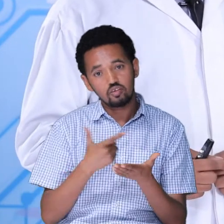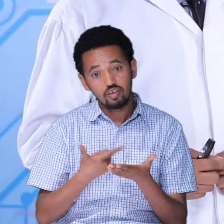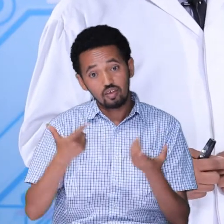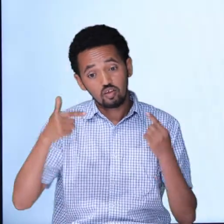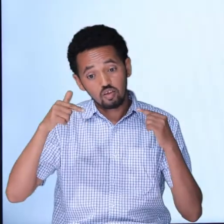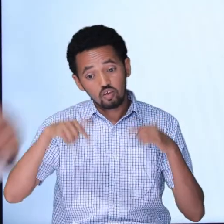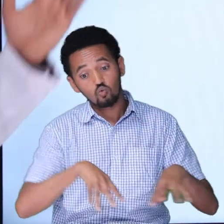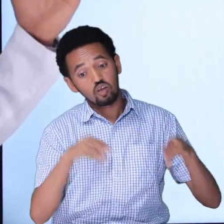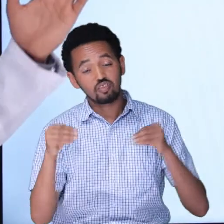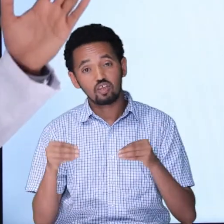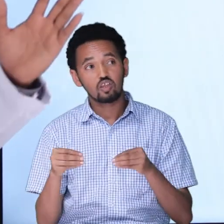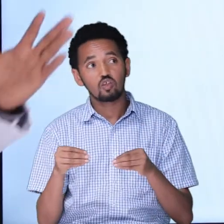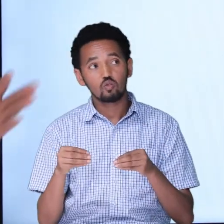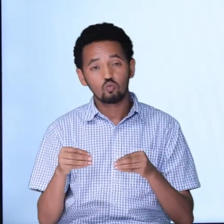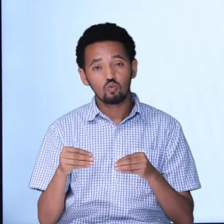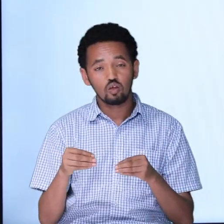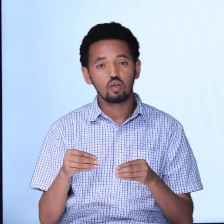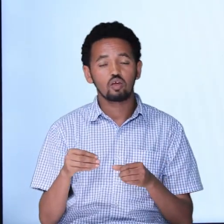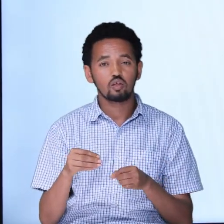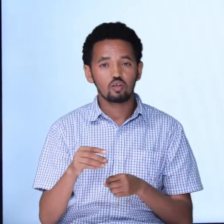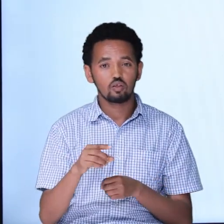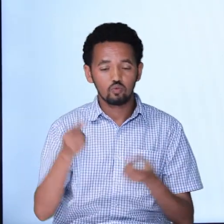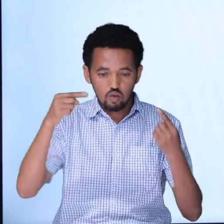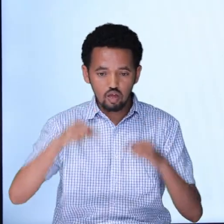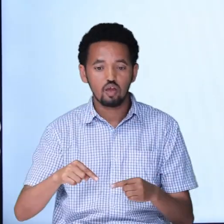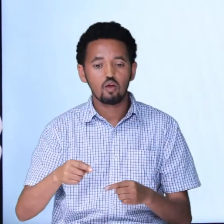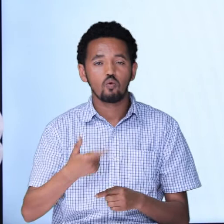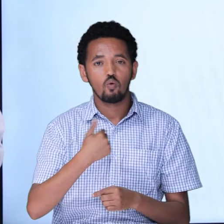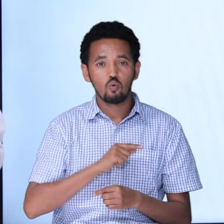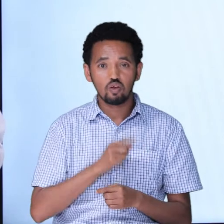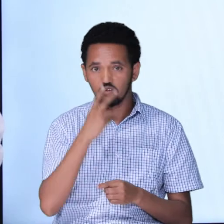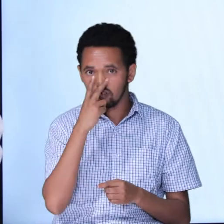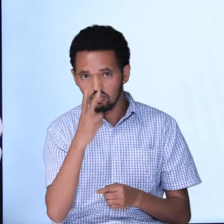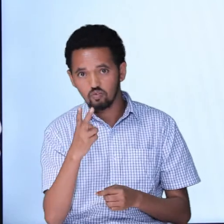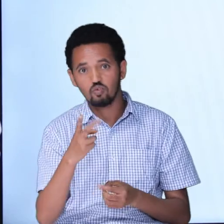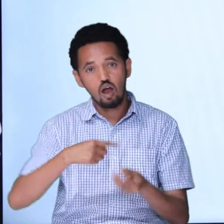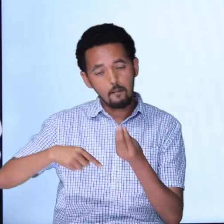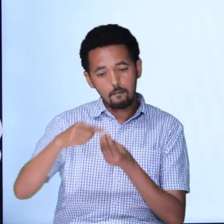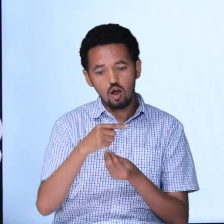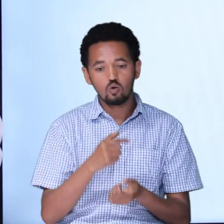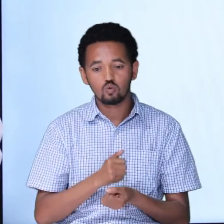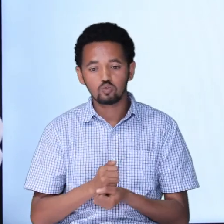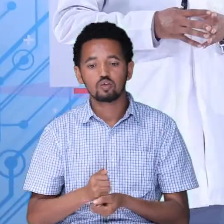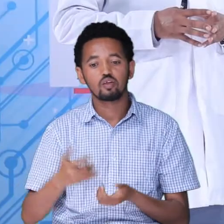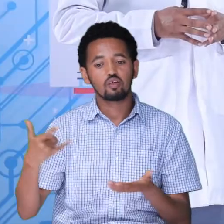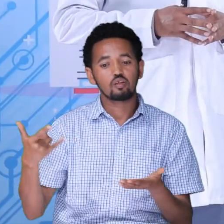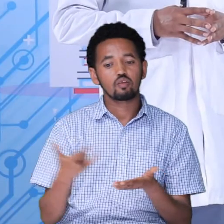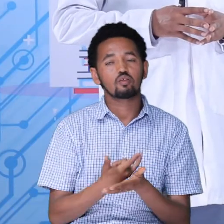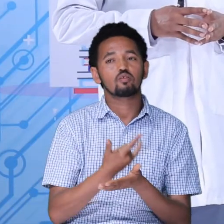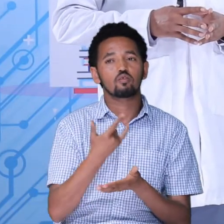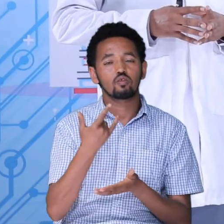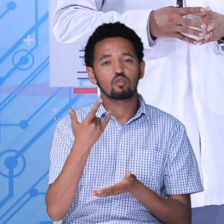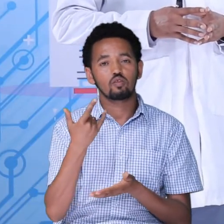Students, today we have seen about the contemporary history of Africa.